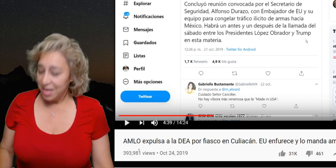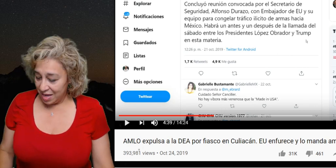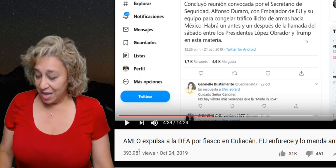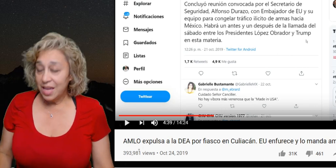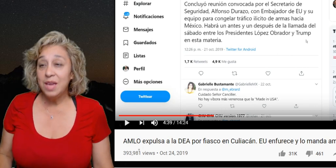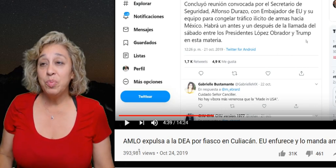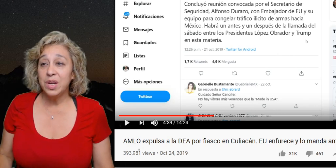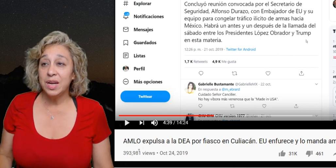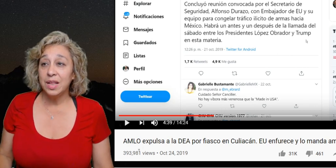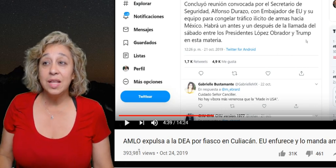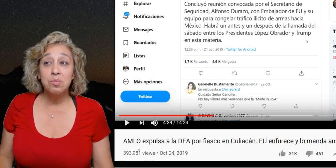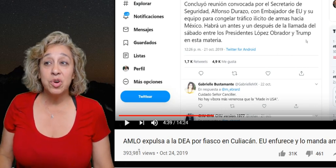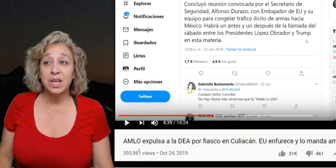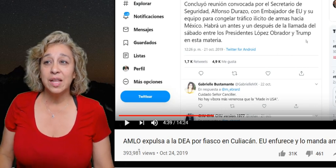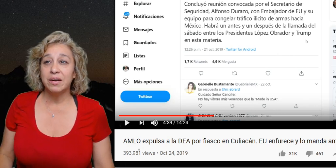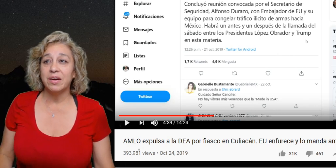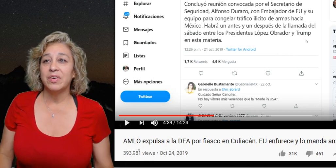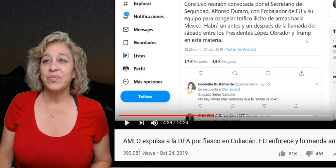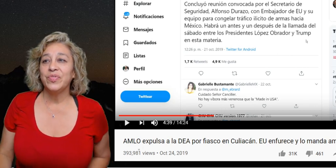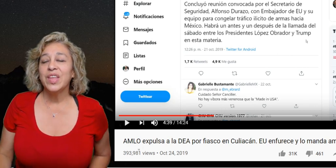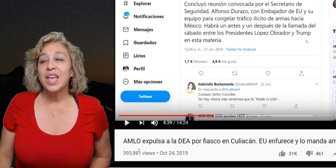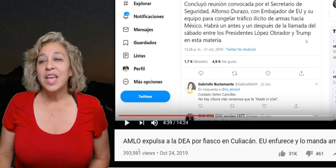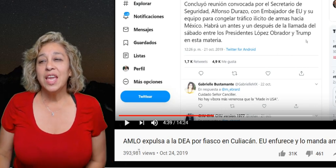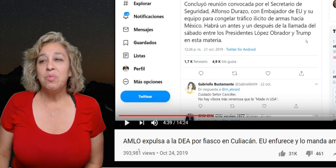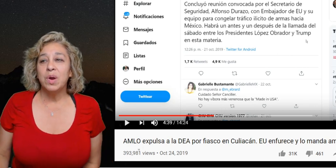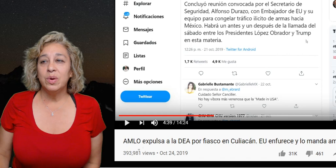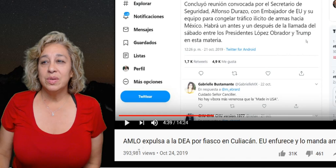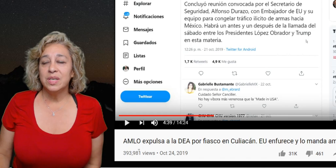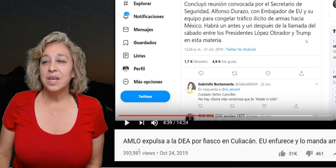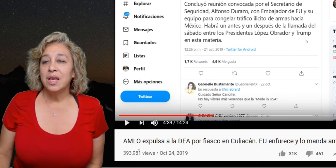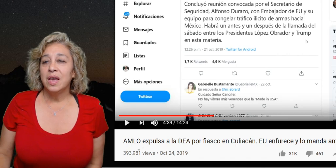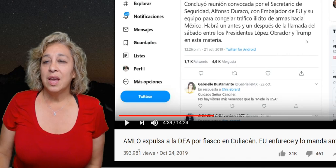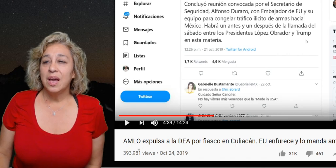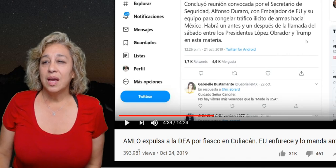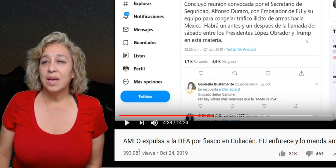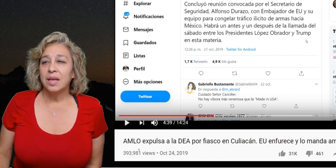guy, he put it a little more clear. He wrote,